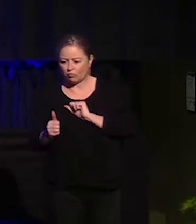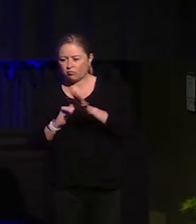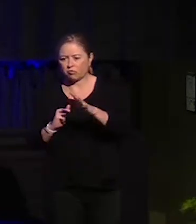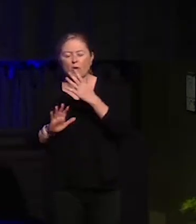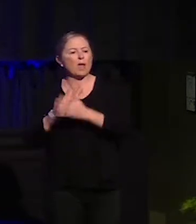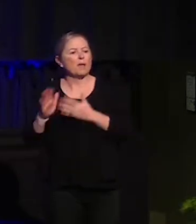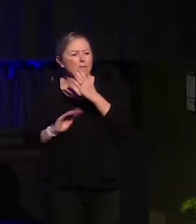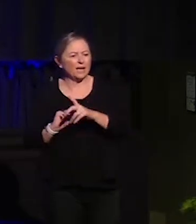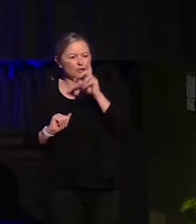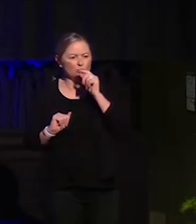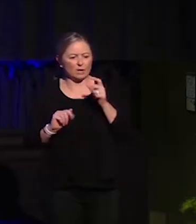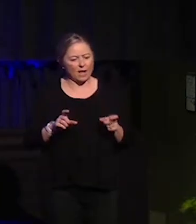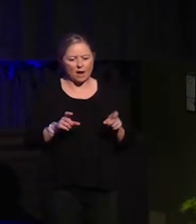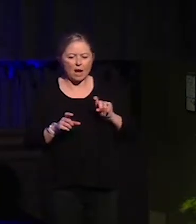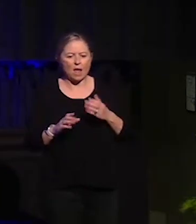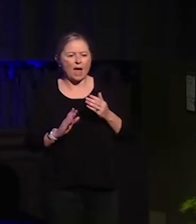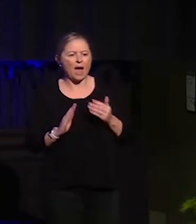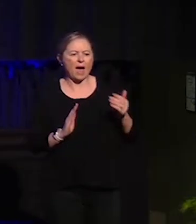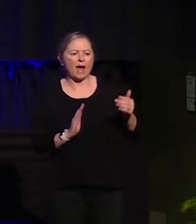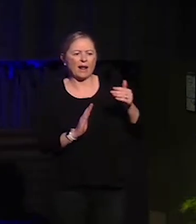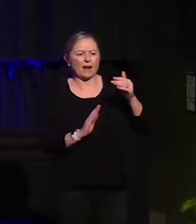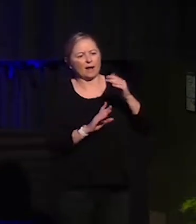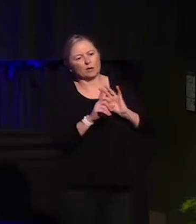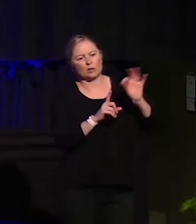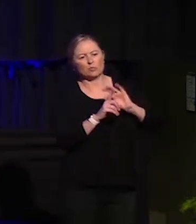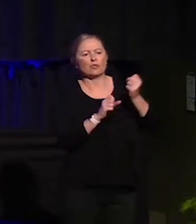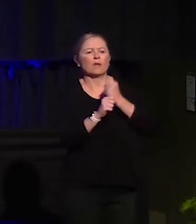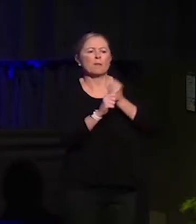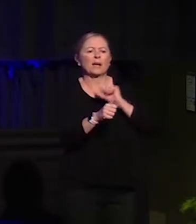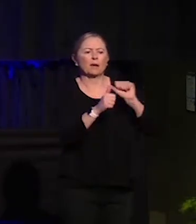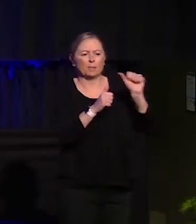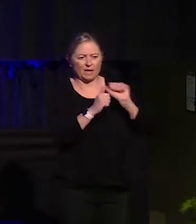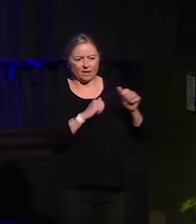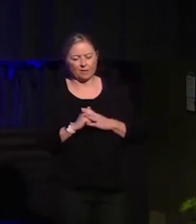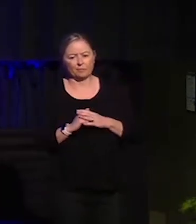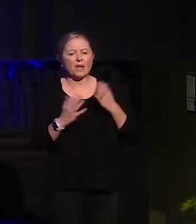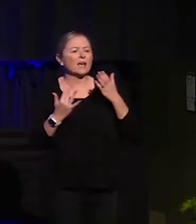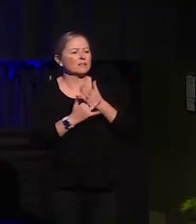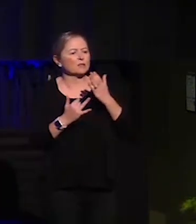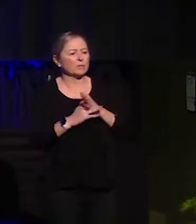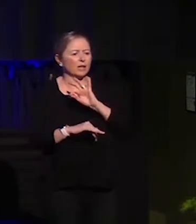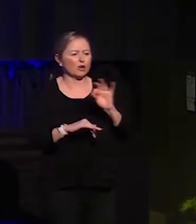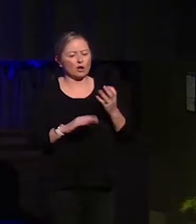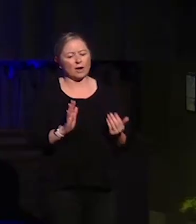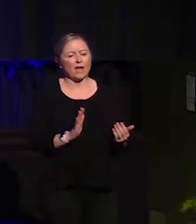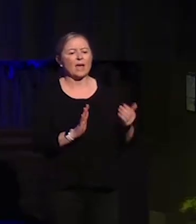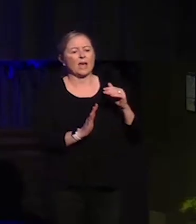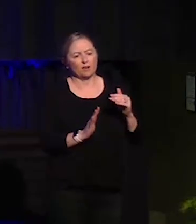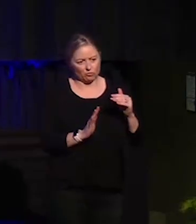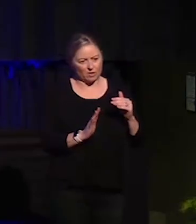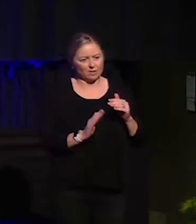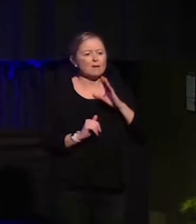vanillas. What am I talking about? Accessibility isn't extra, it's the foundation of what we're talking